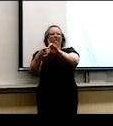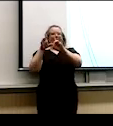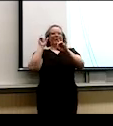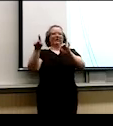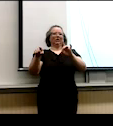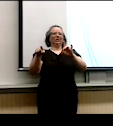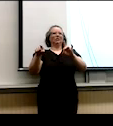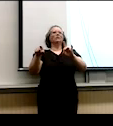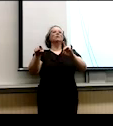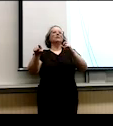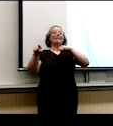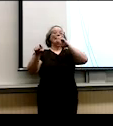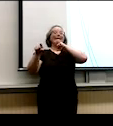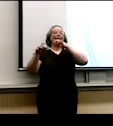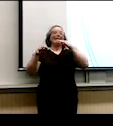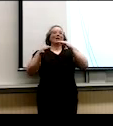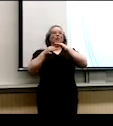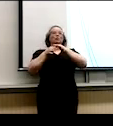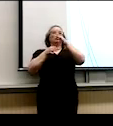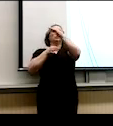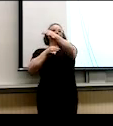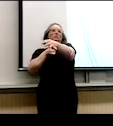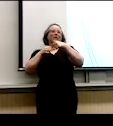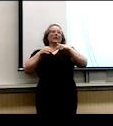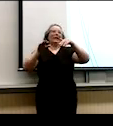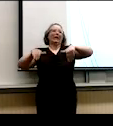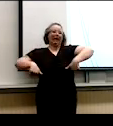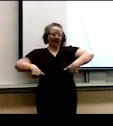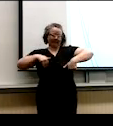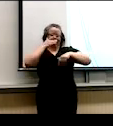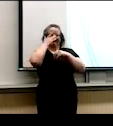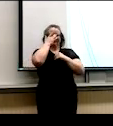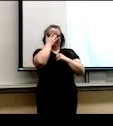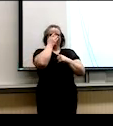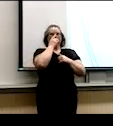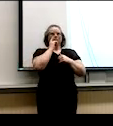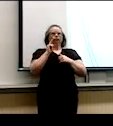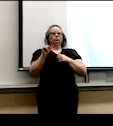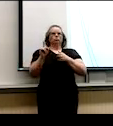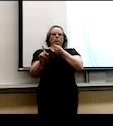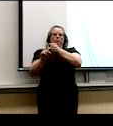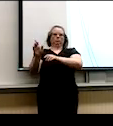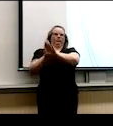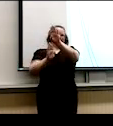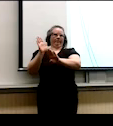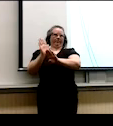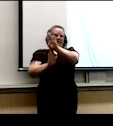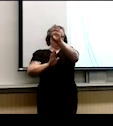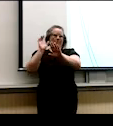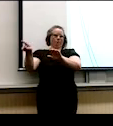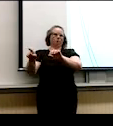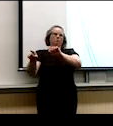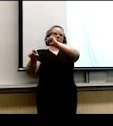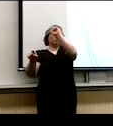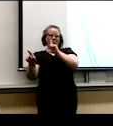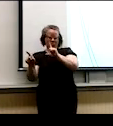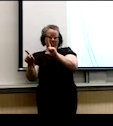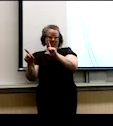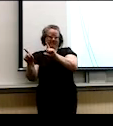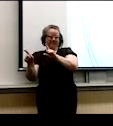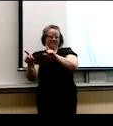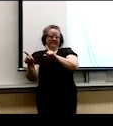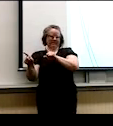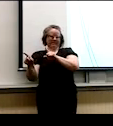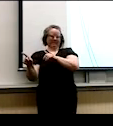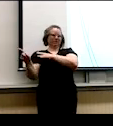to inherit, so the ApoE4 allele is not autosomal dominant. It increases your risk. It has to do with